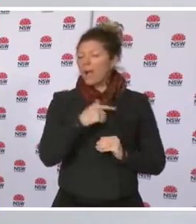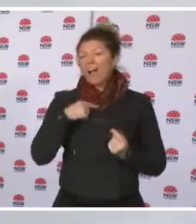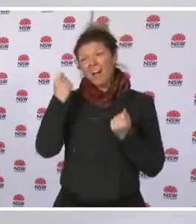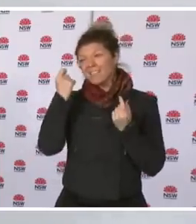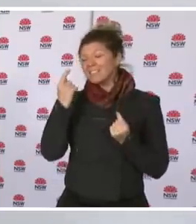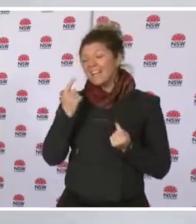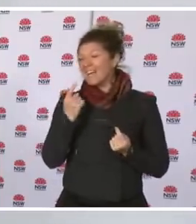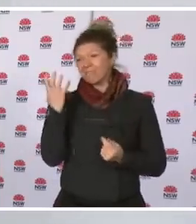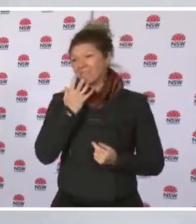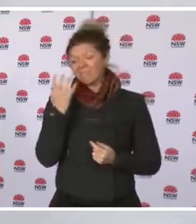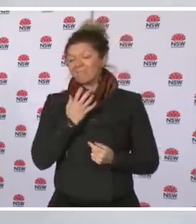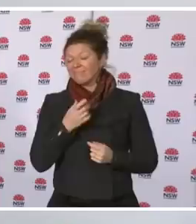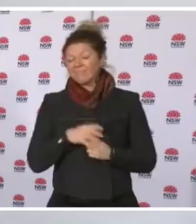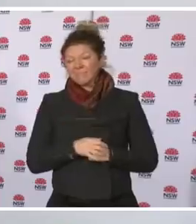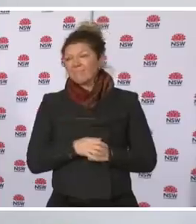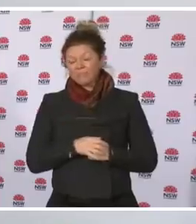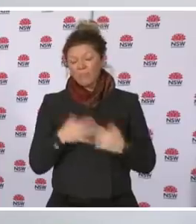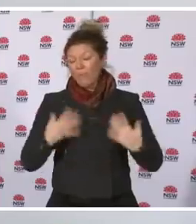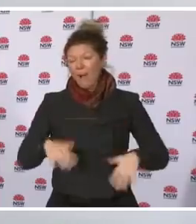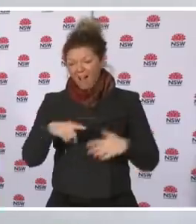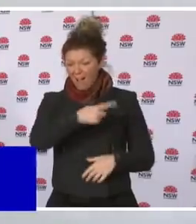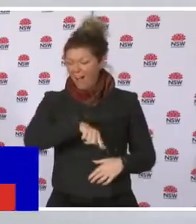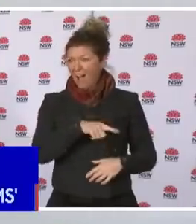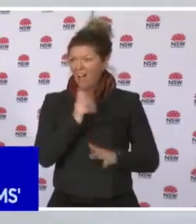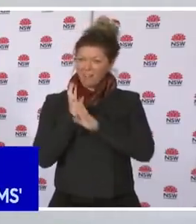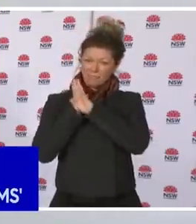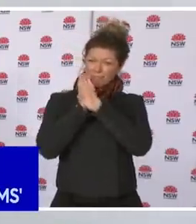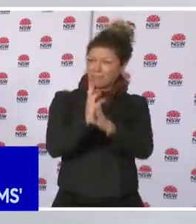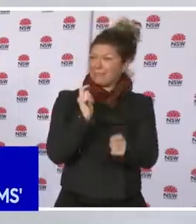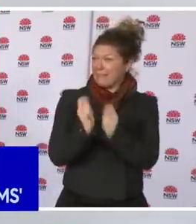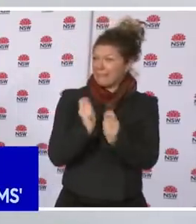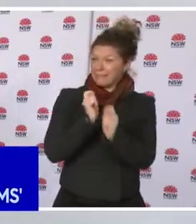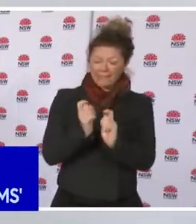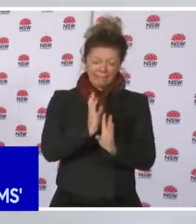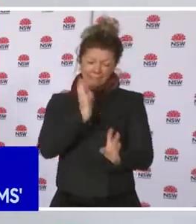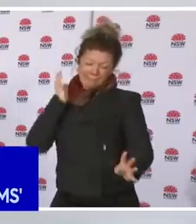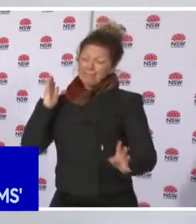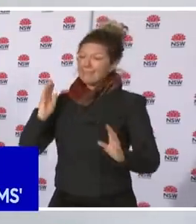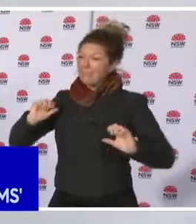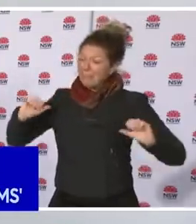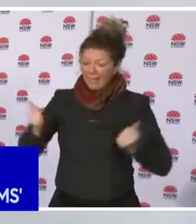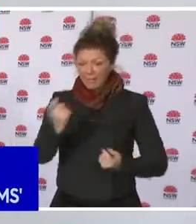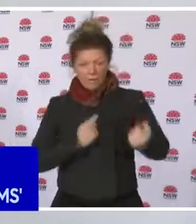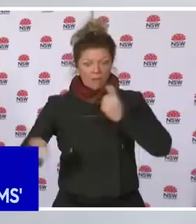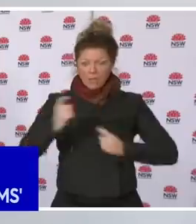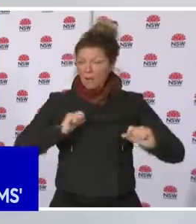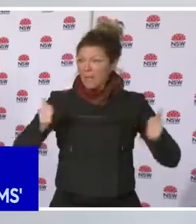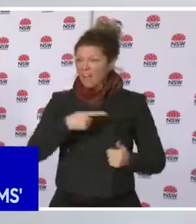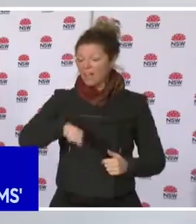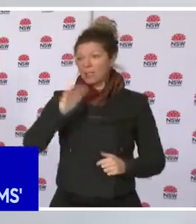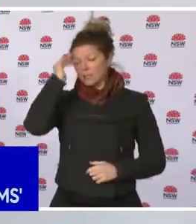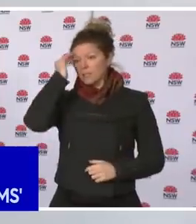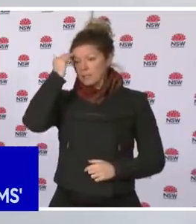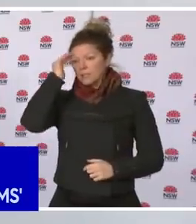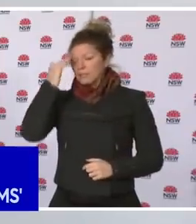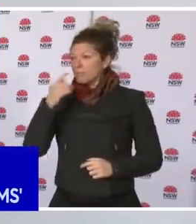for testing and are actually bearing the burden of this impact of COVID on them and their loved ones. And I just want to